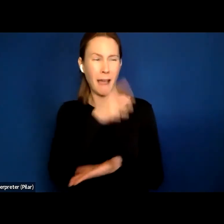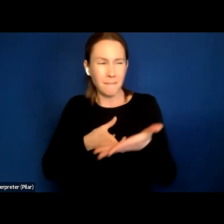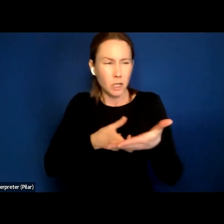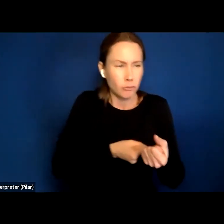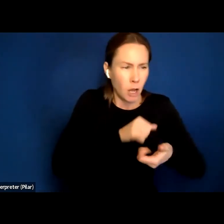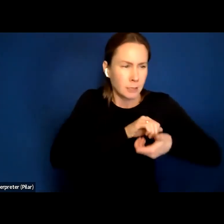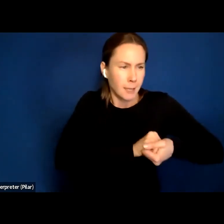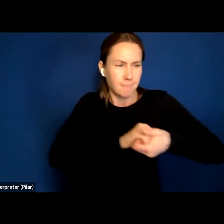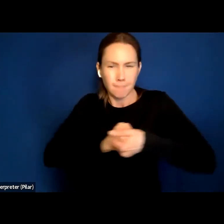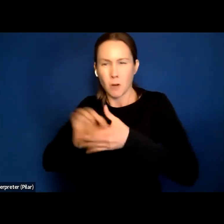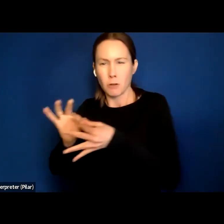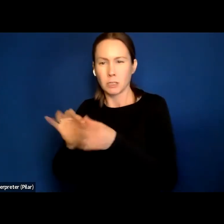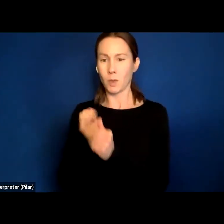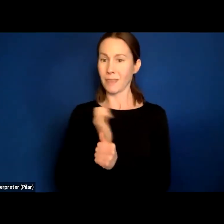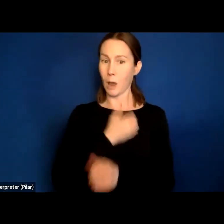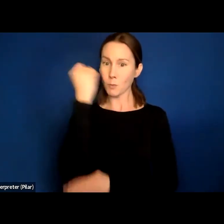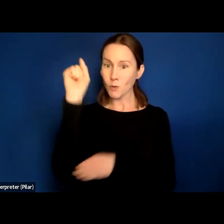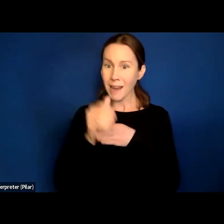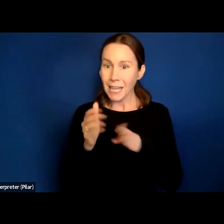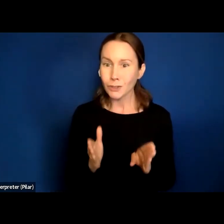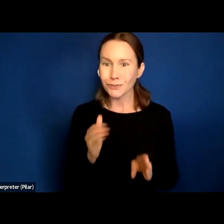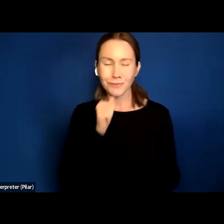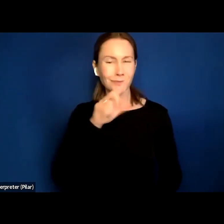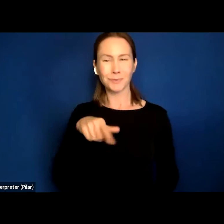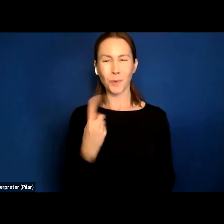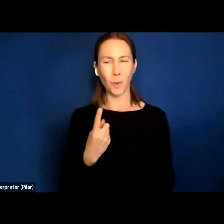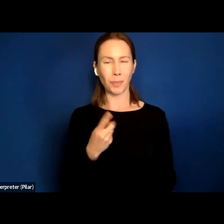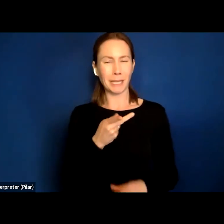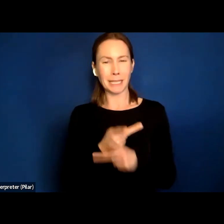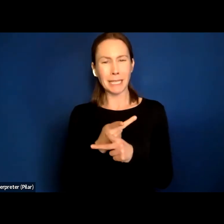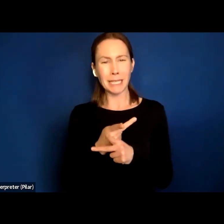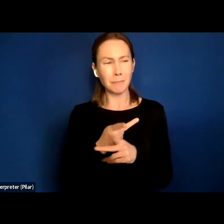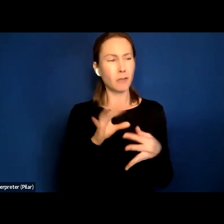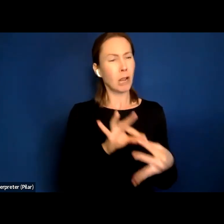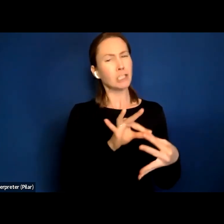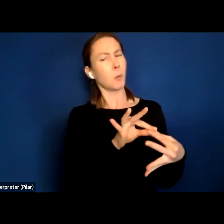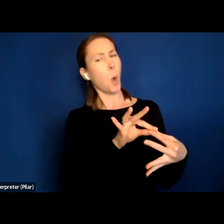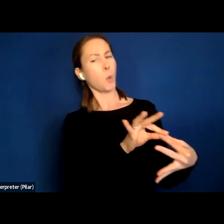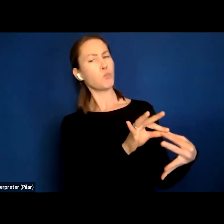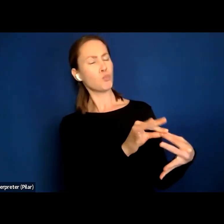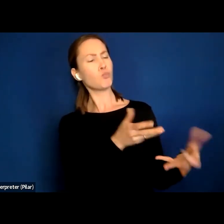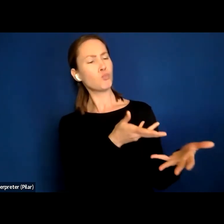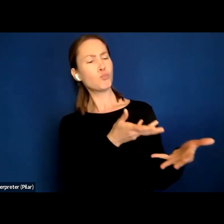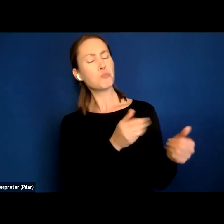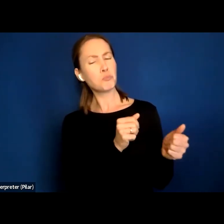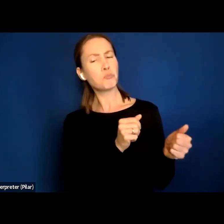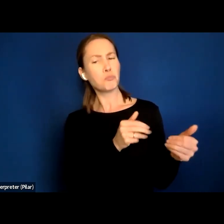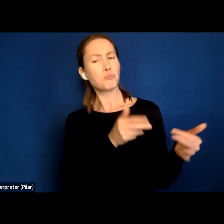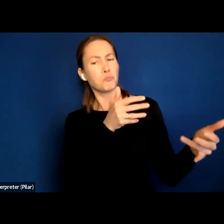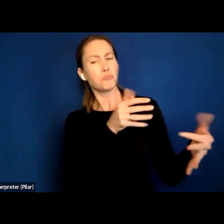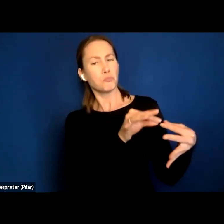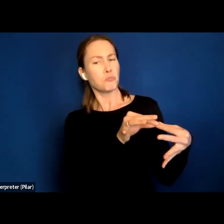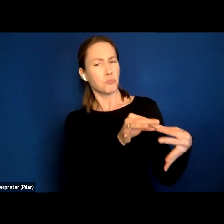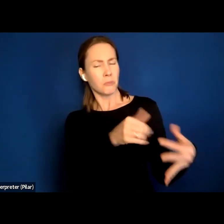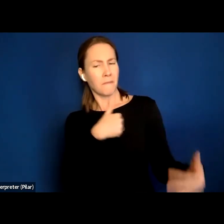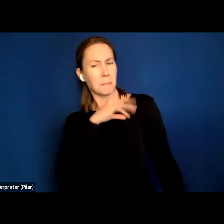our movement leaders, we don't just hold that relationship at arm's length and then evaluate it like it's some kind of output from